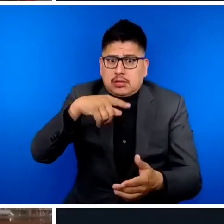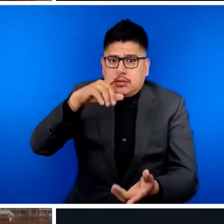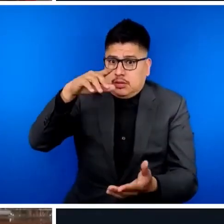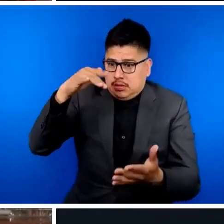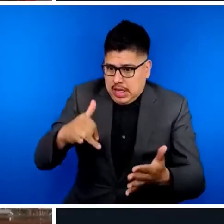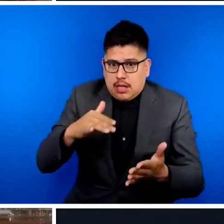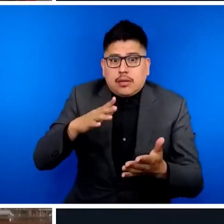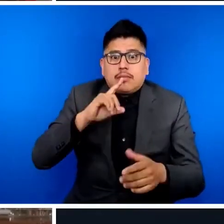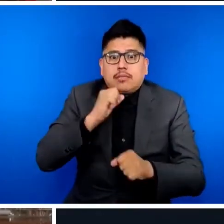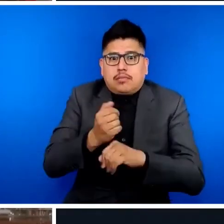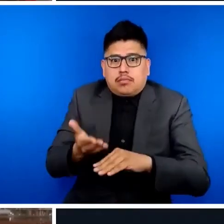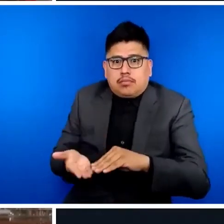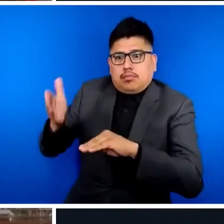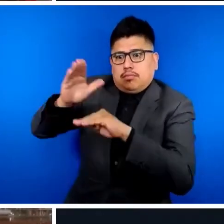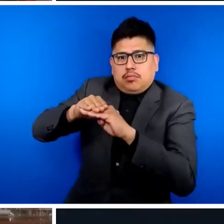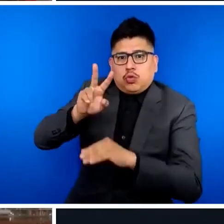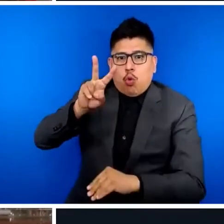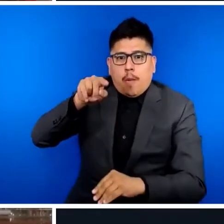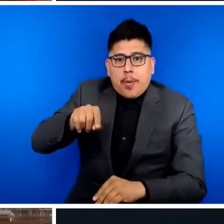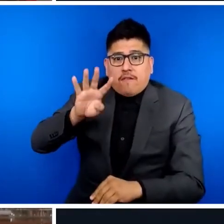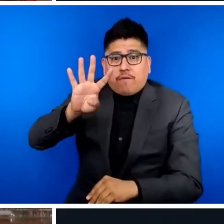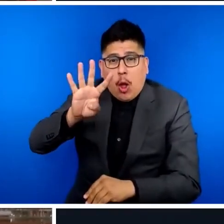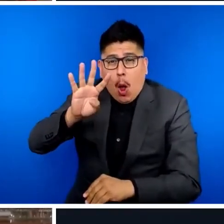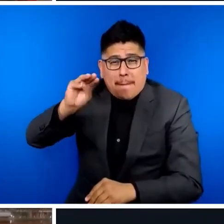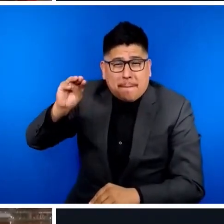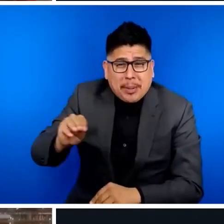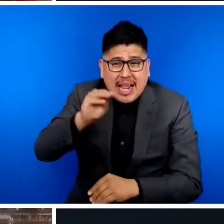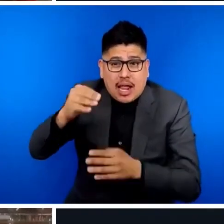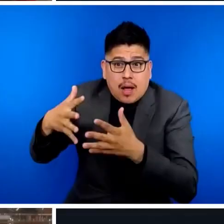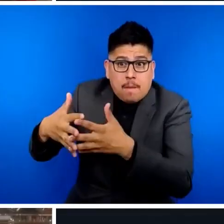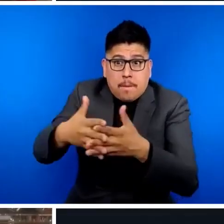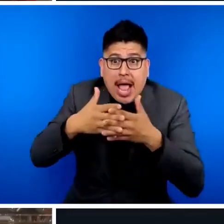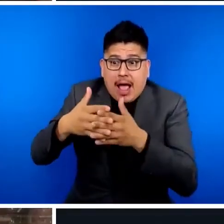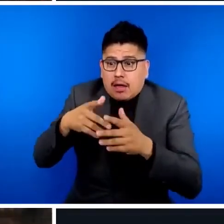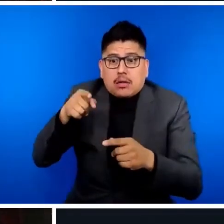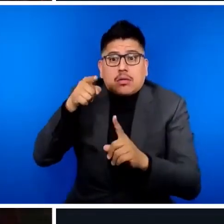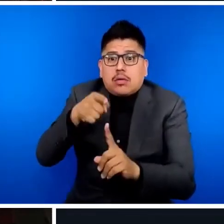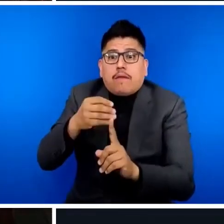Americans, a record, off of food stamps.